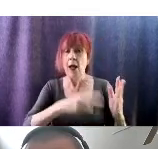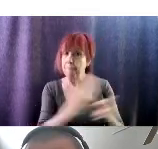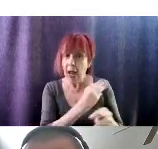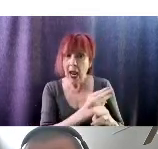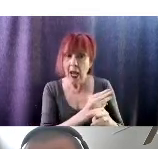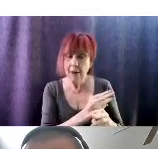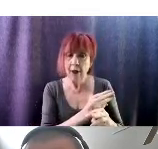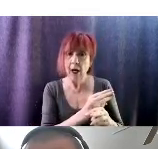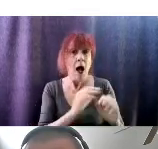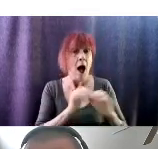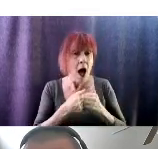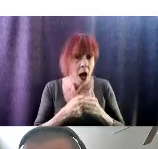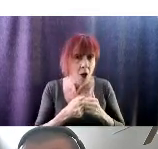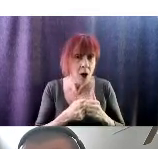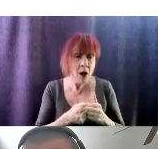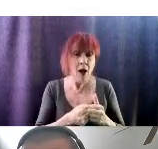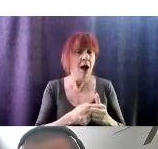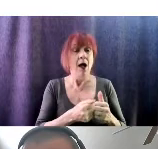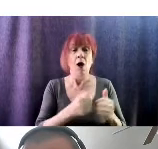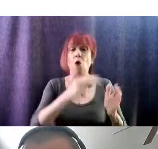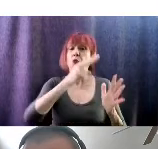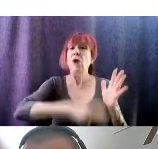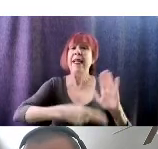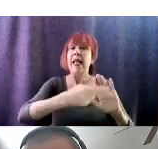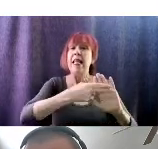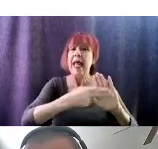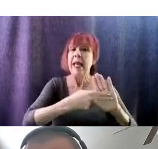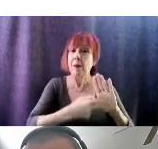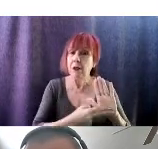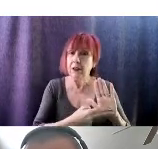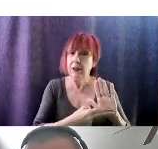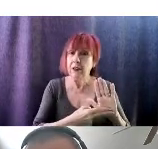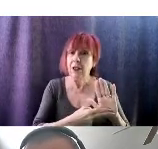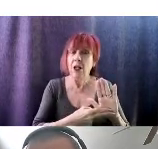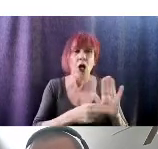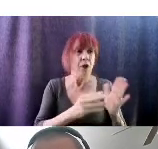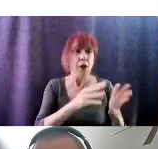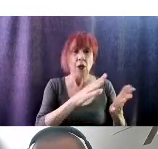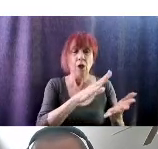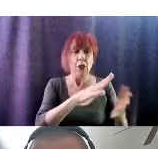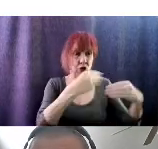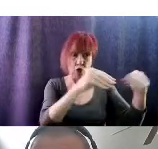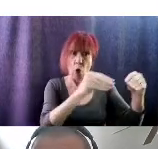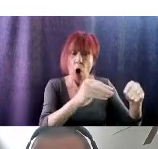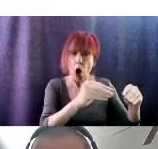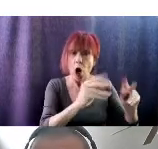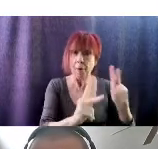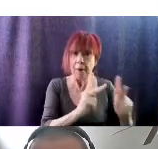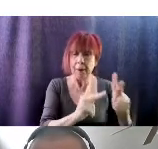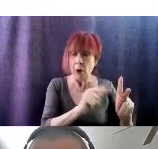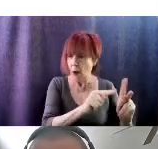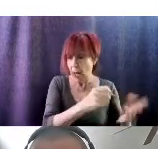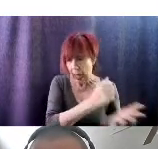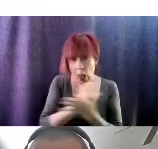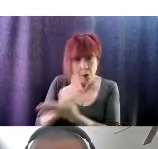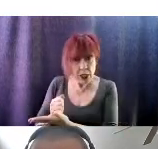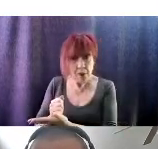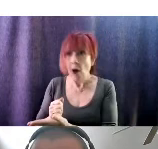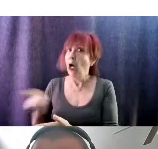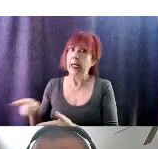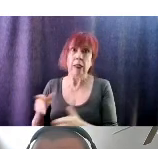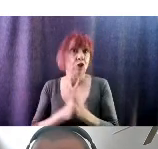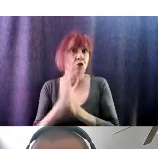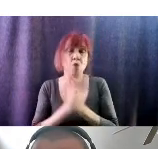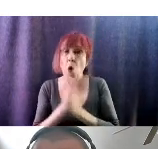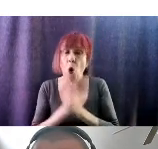by reading the labels. The store and people would help him learn how to read that way. He was motivated to do so. It was the first time he was succeeding in